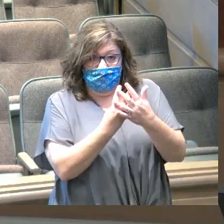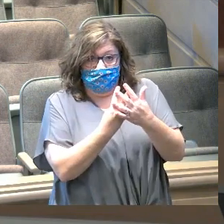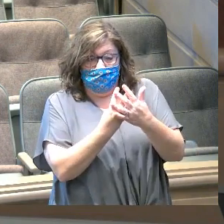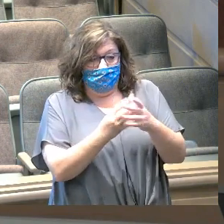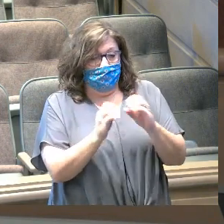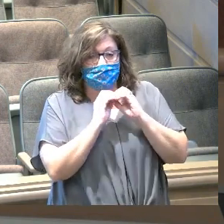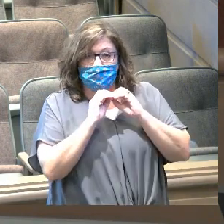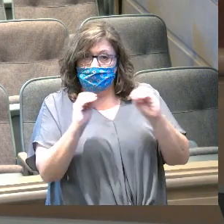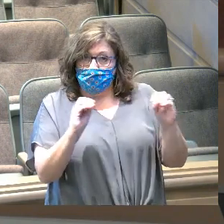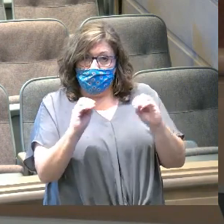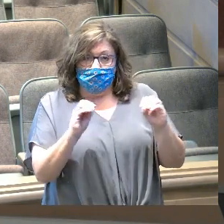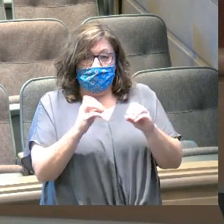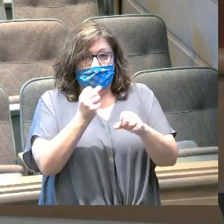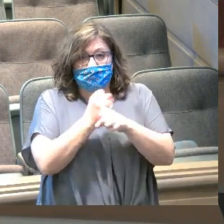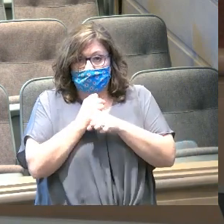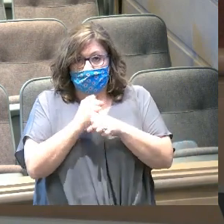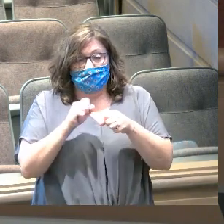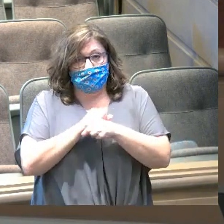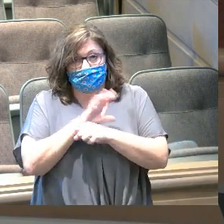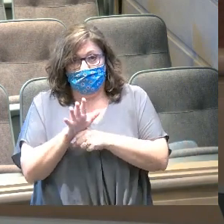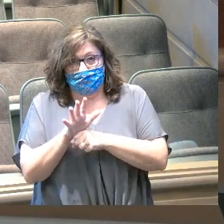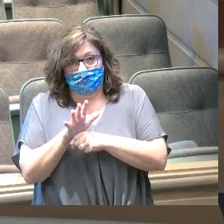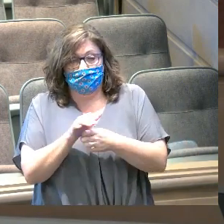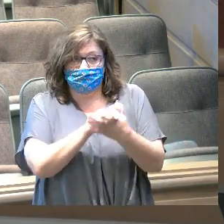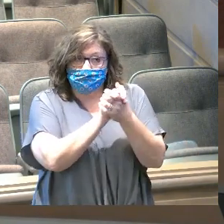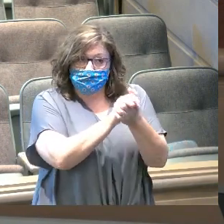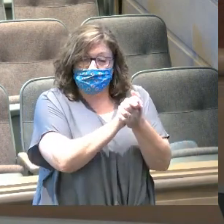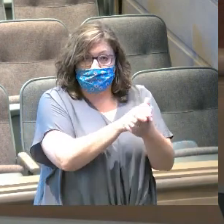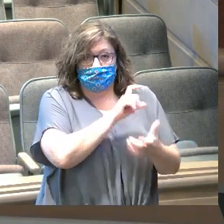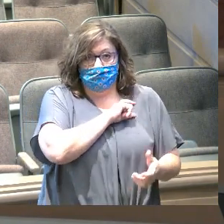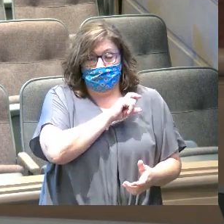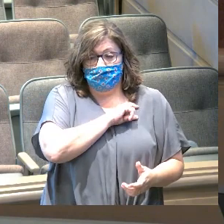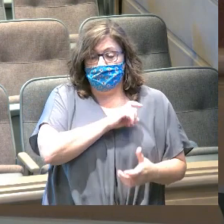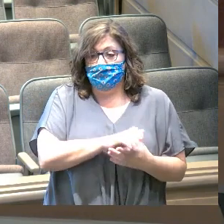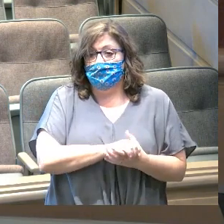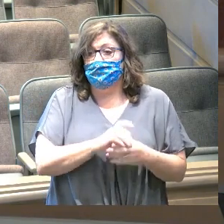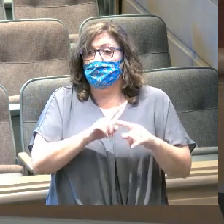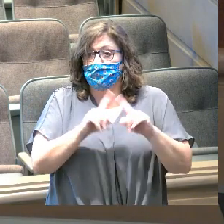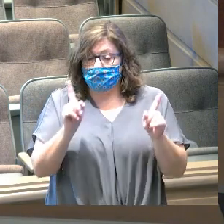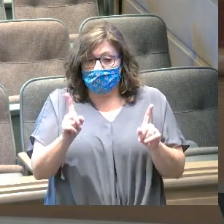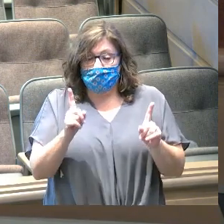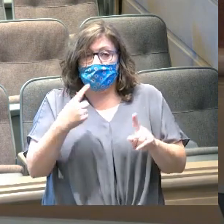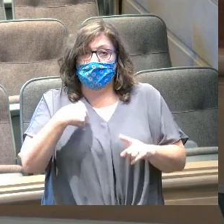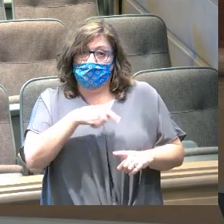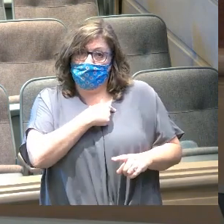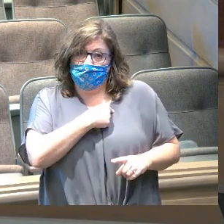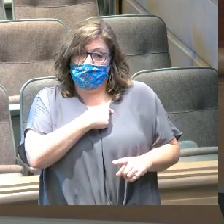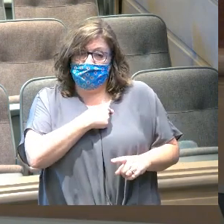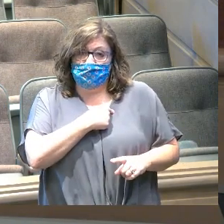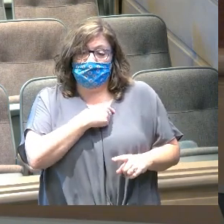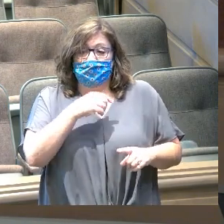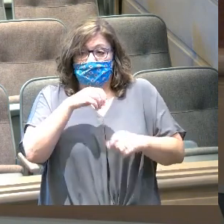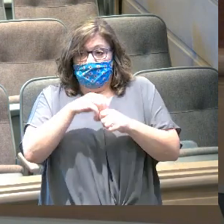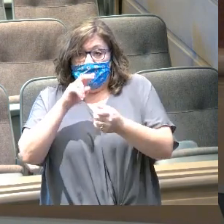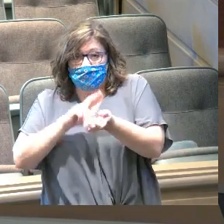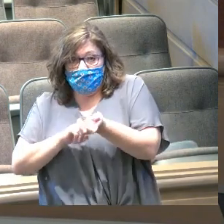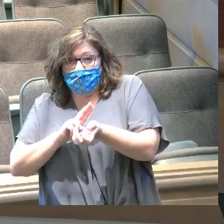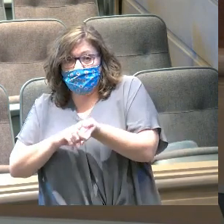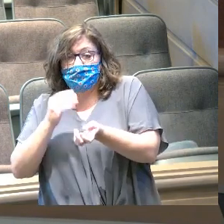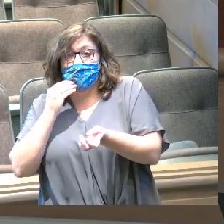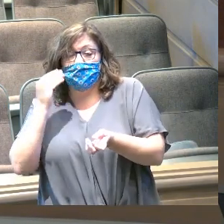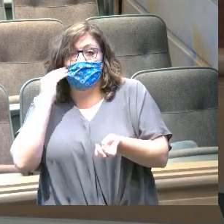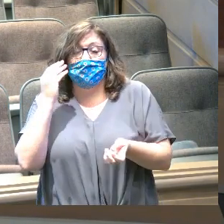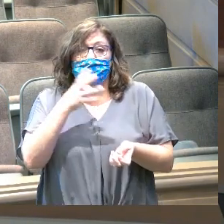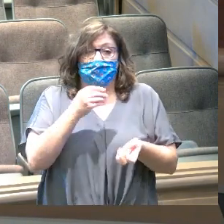Office is to be commended for that. But precautions have been taken in nursing homes throughout the state, and